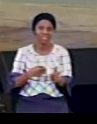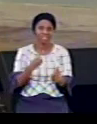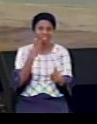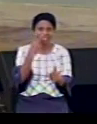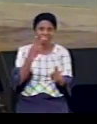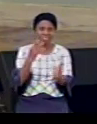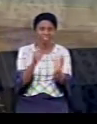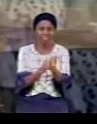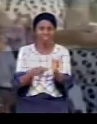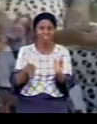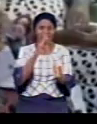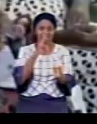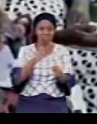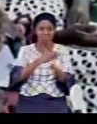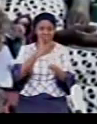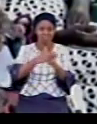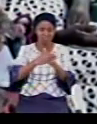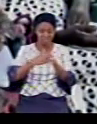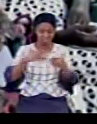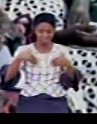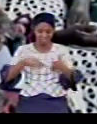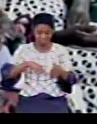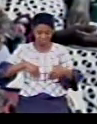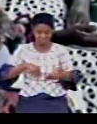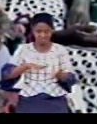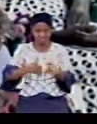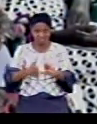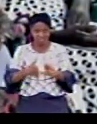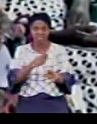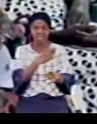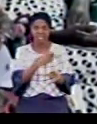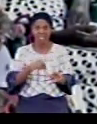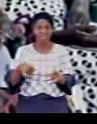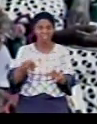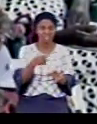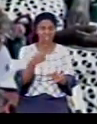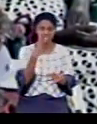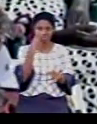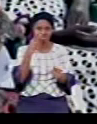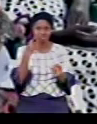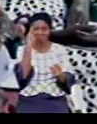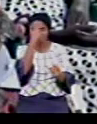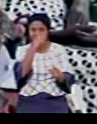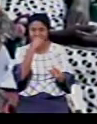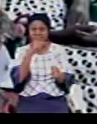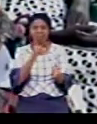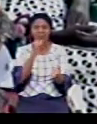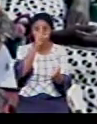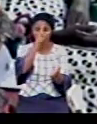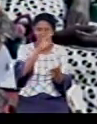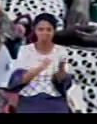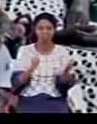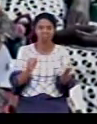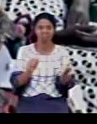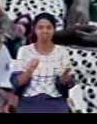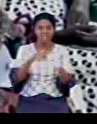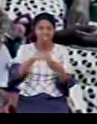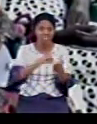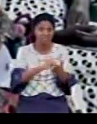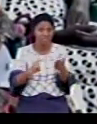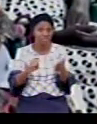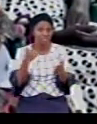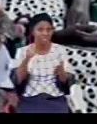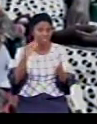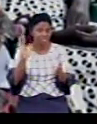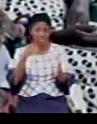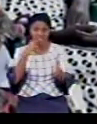they look at the conditions and they look unbelievable. Look at verse 19. Being not